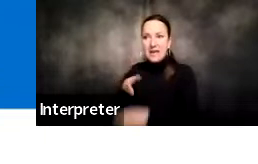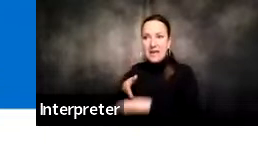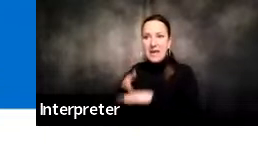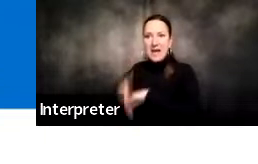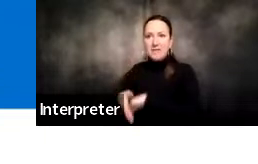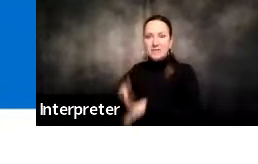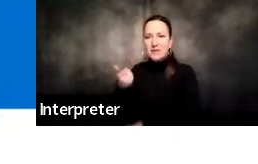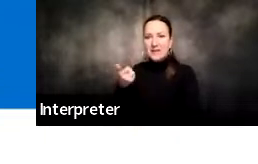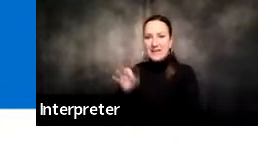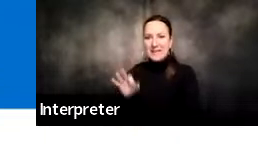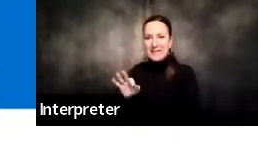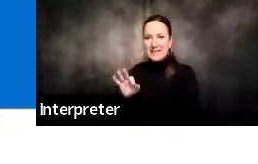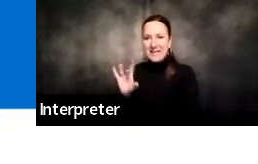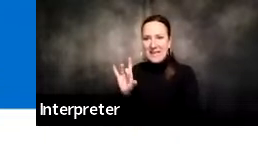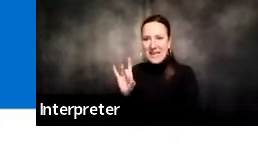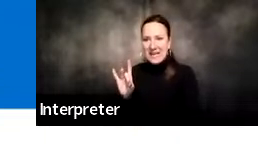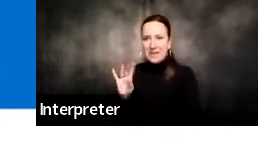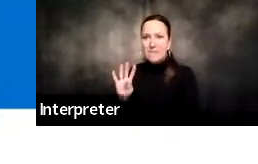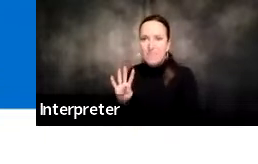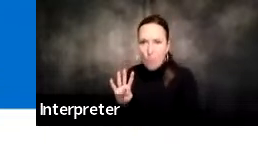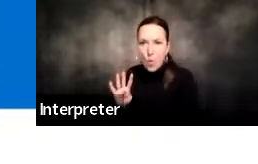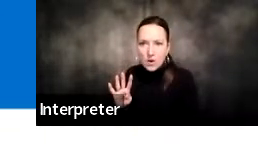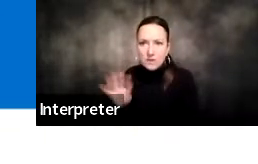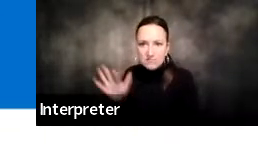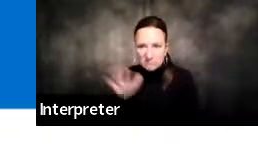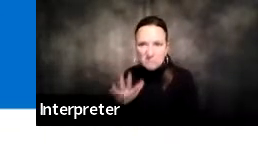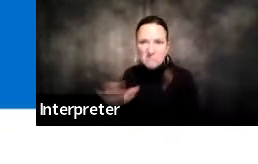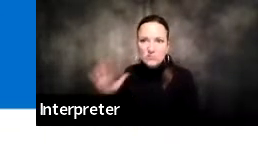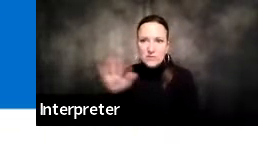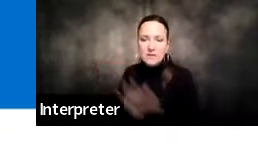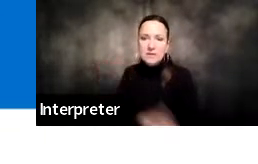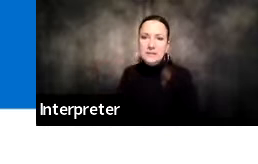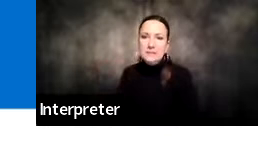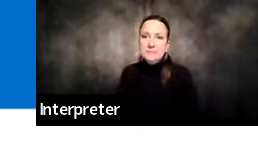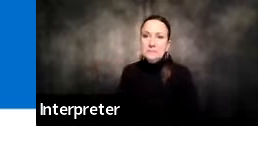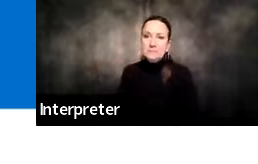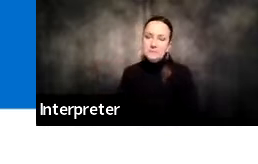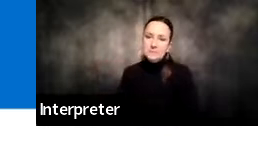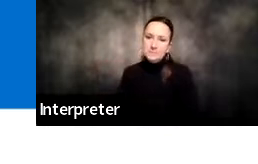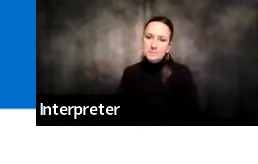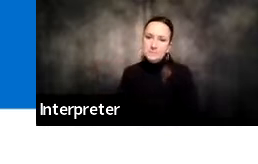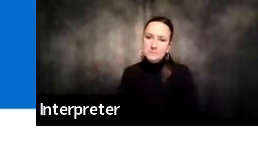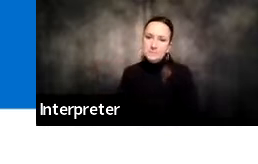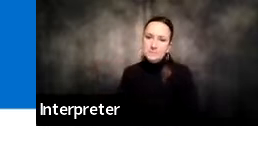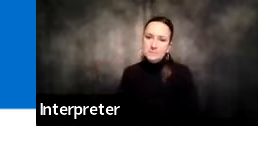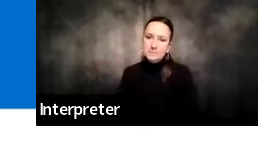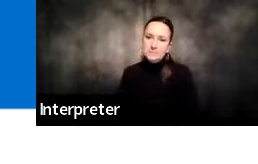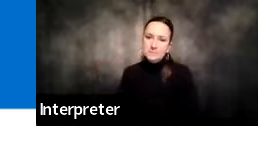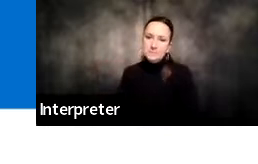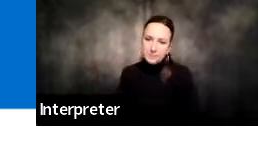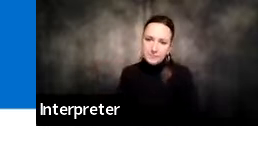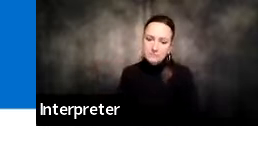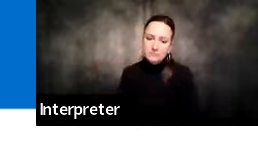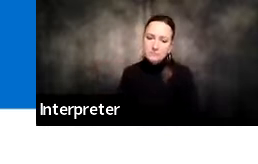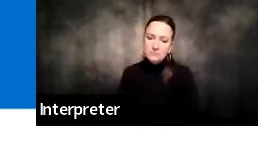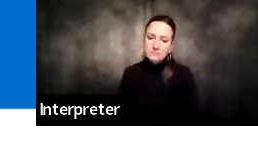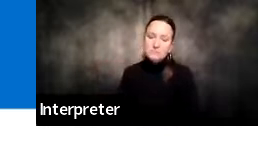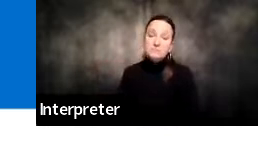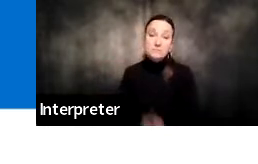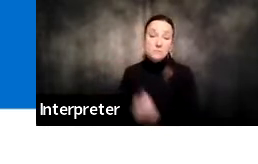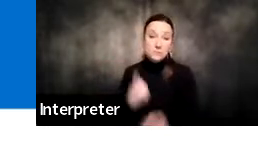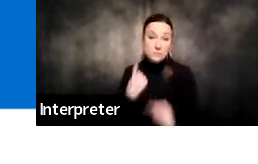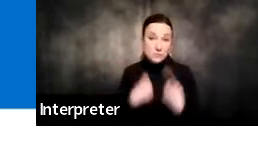1984 at the latest. Gotcha. Okay, perfect. Any other